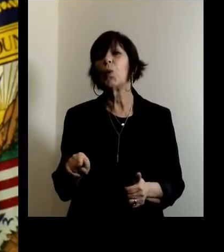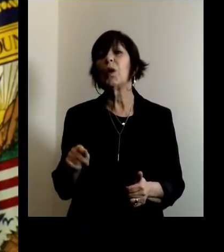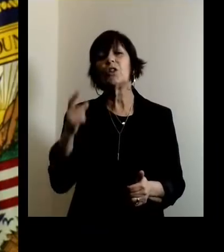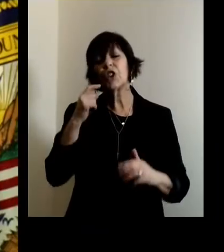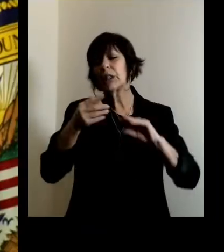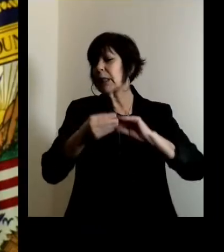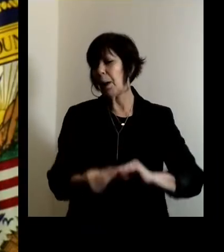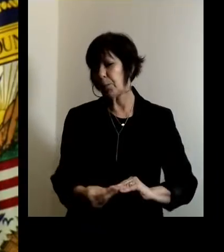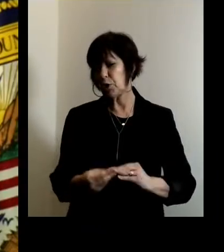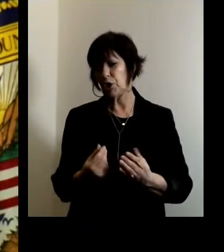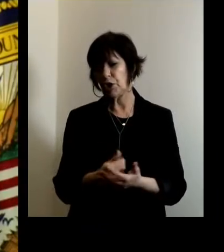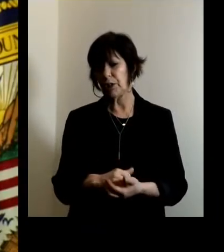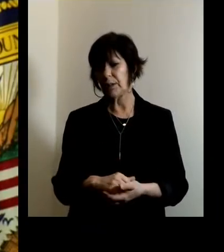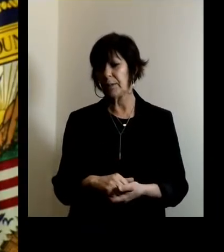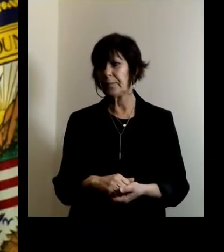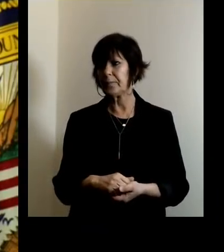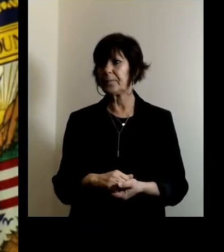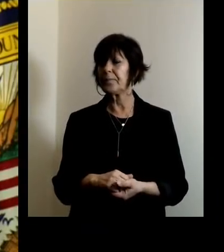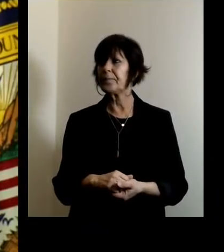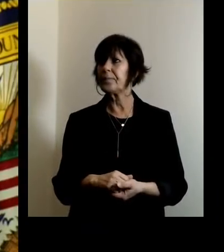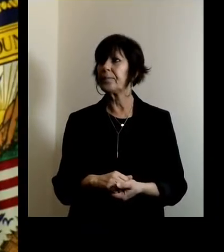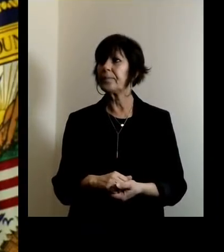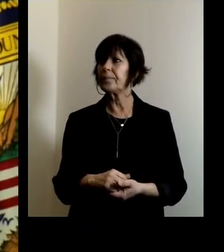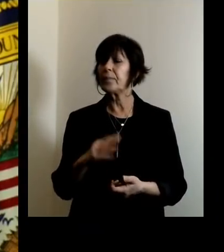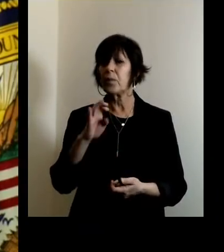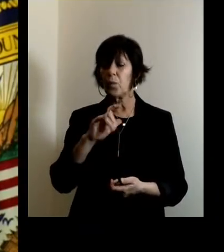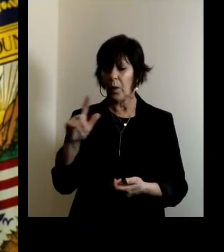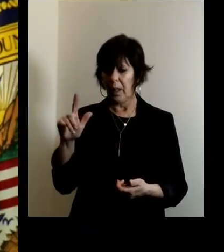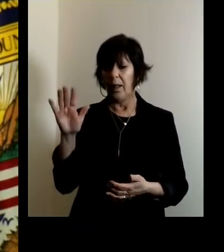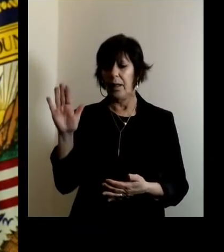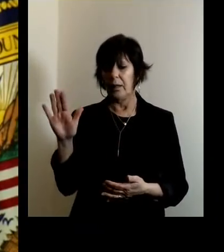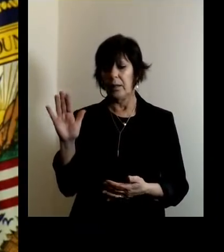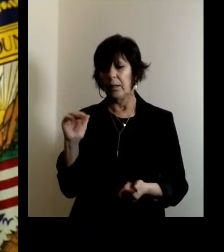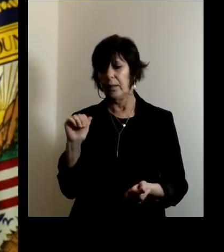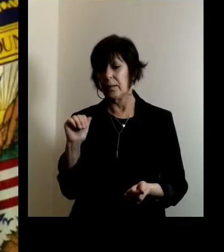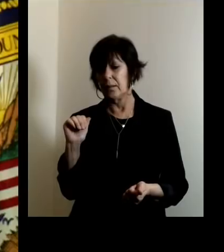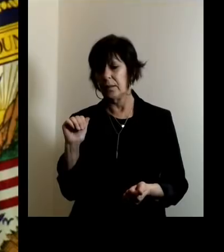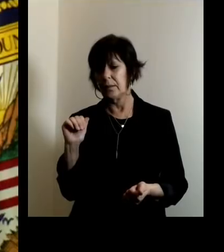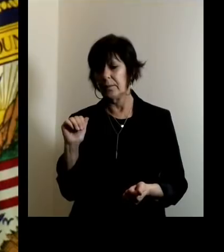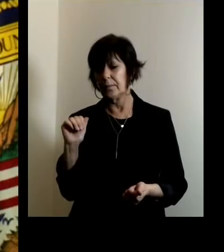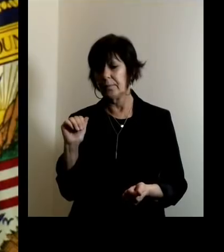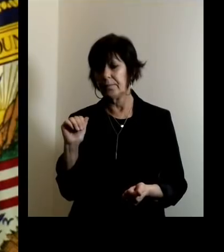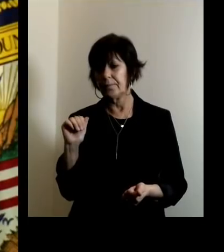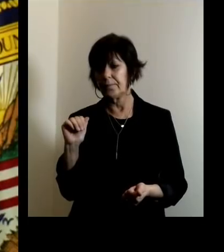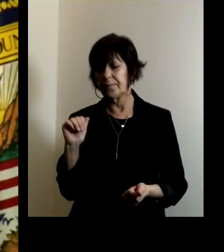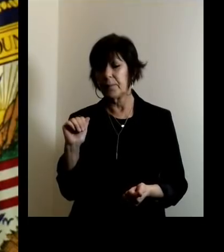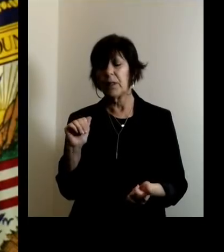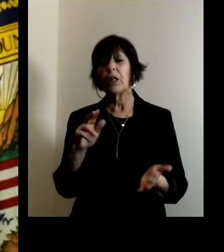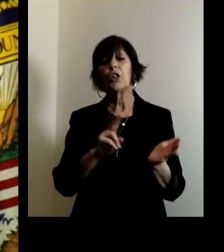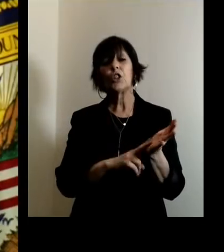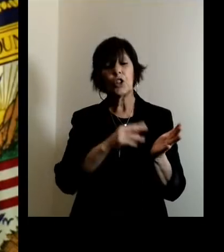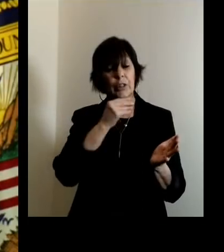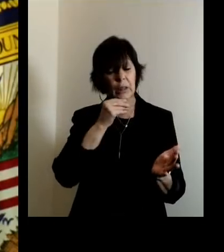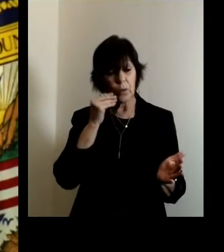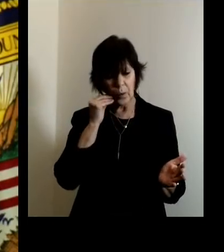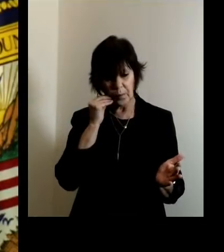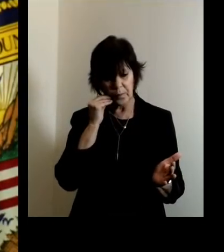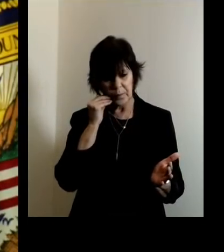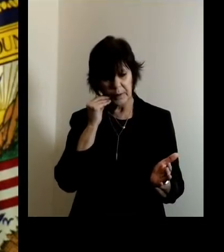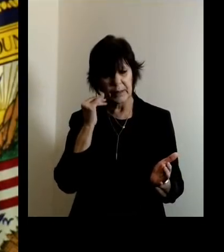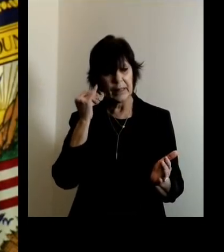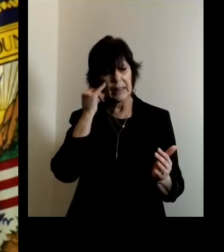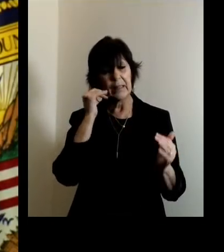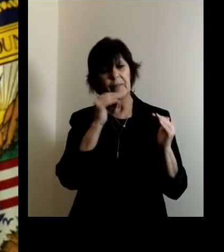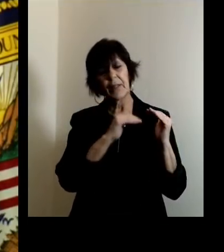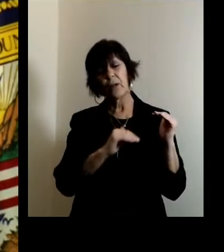or, I guess, violating HIPAA policies. Well, when it comes to nursing homes, if they go above a certain